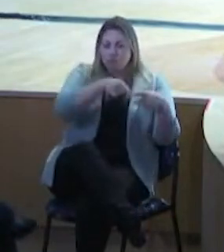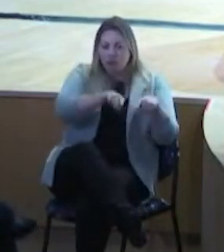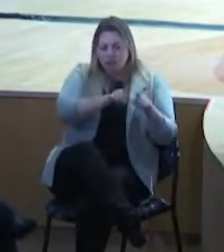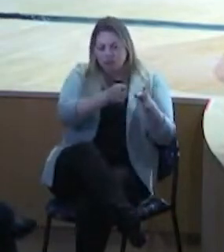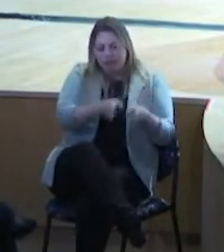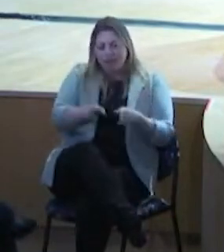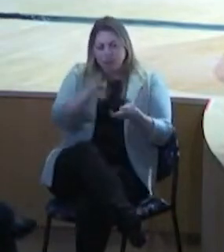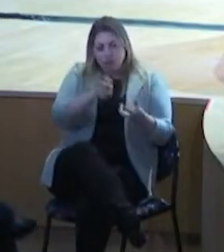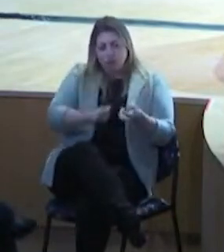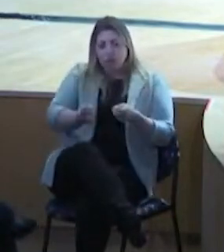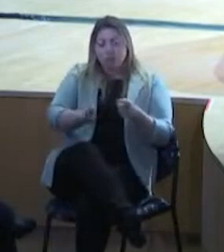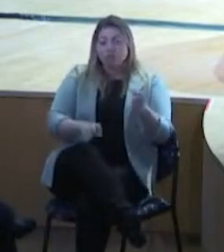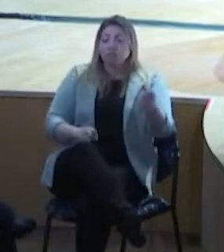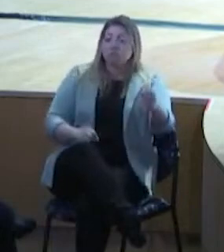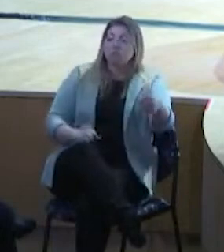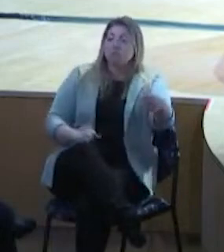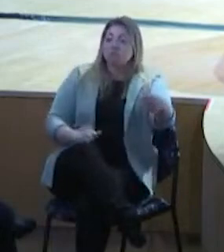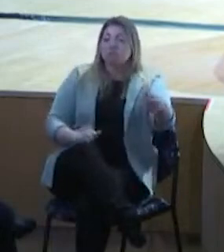planning?